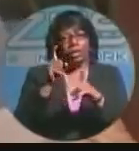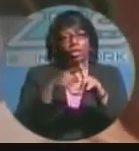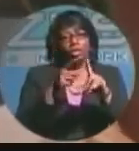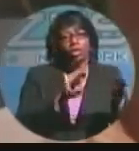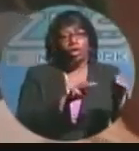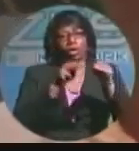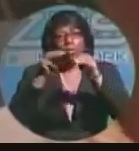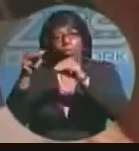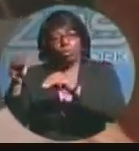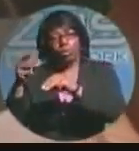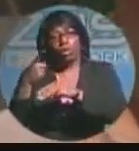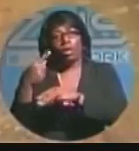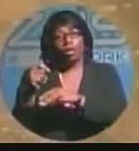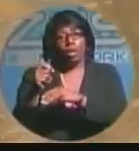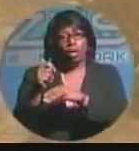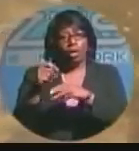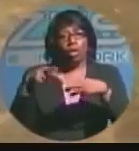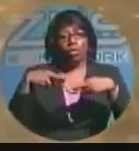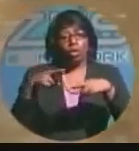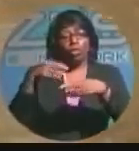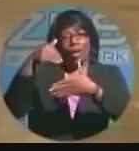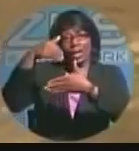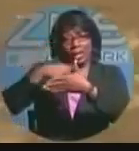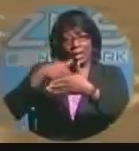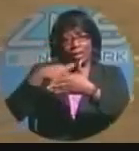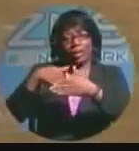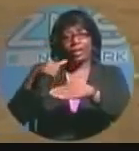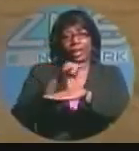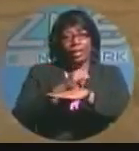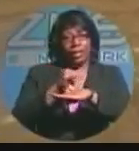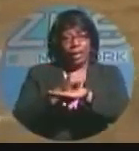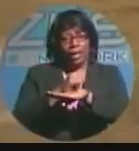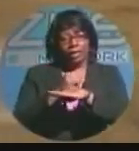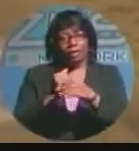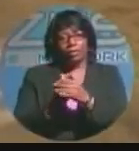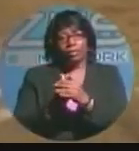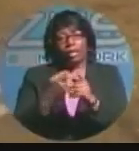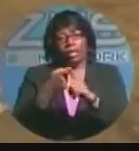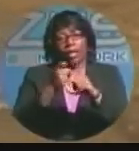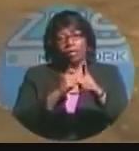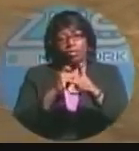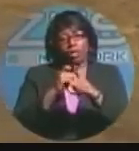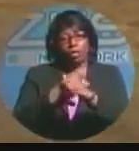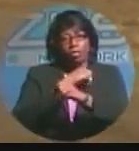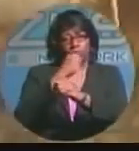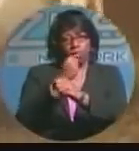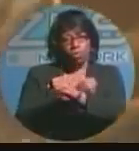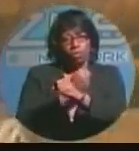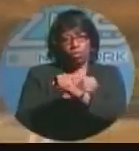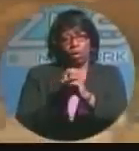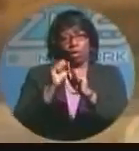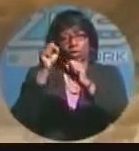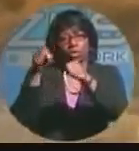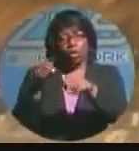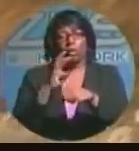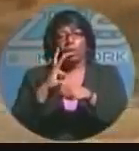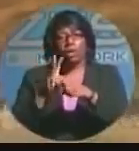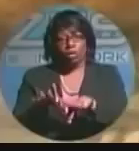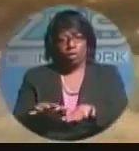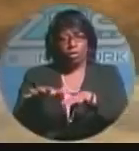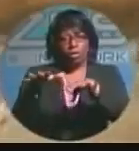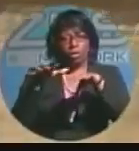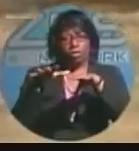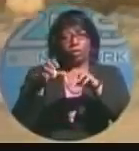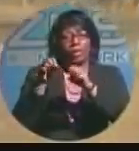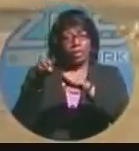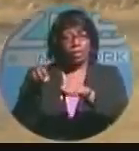roads more inland. Now, coastal erosion due to strong storm surges and severe flooding were major challenges in Cat Island. While